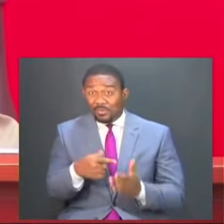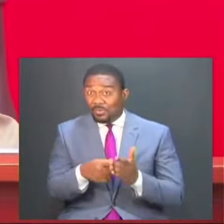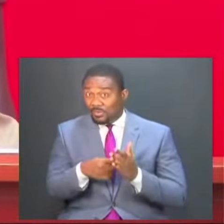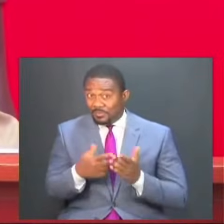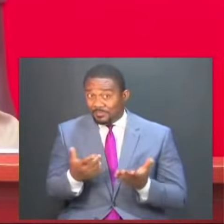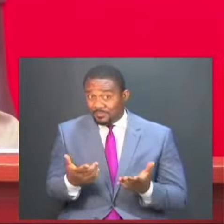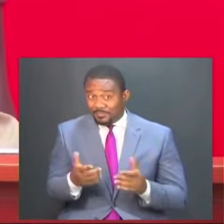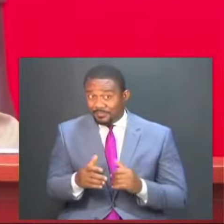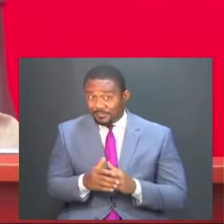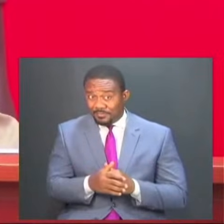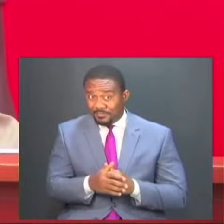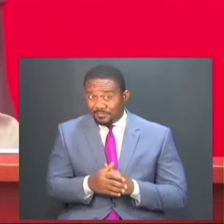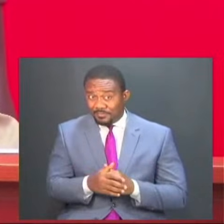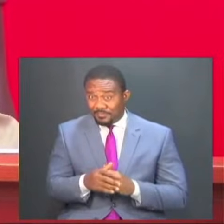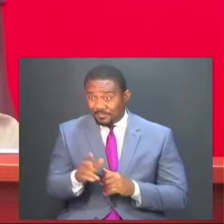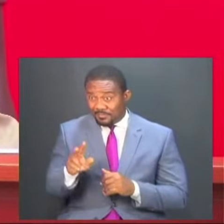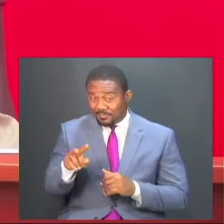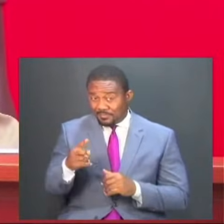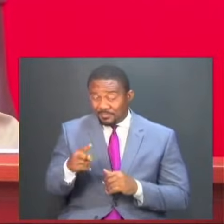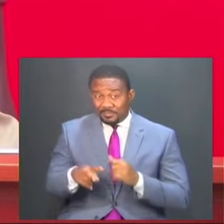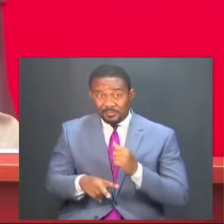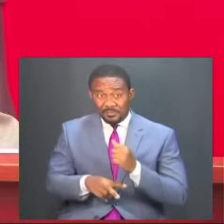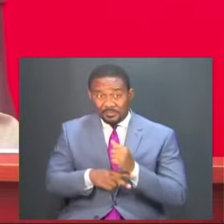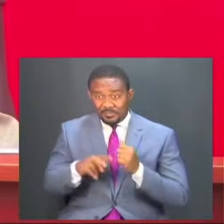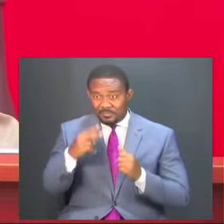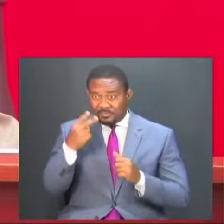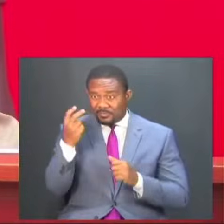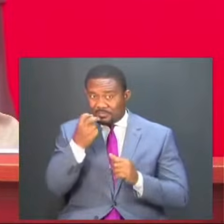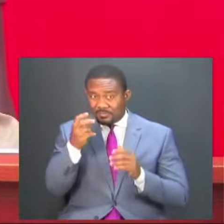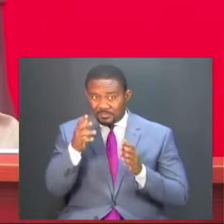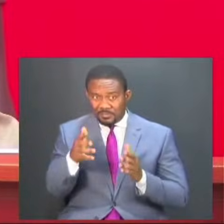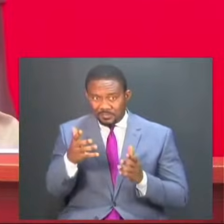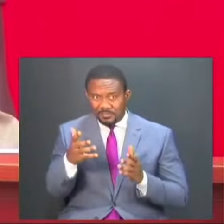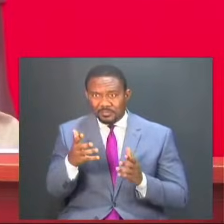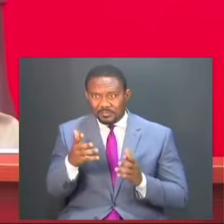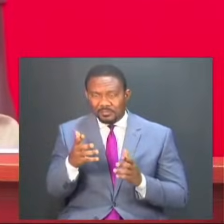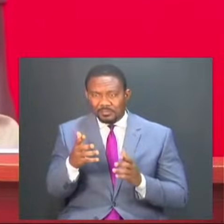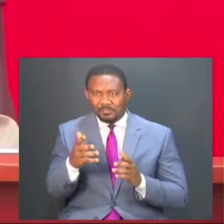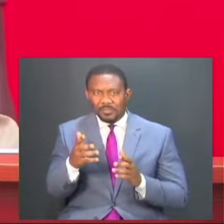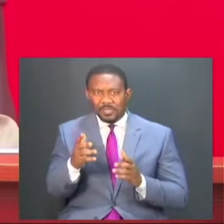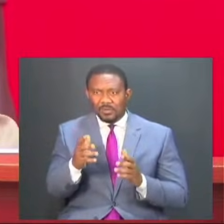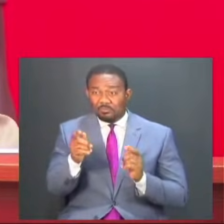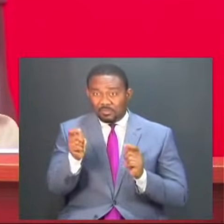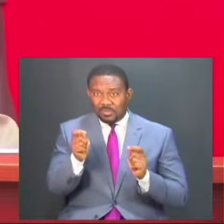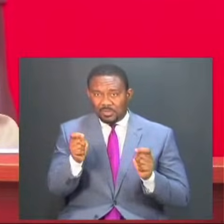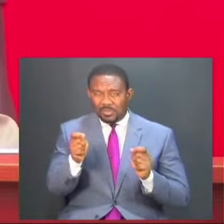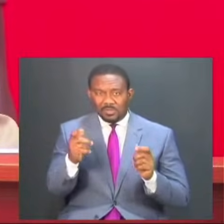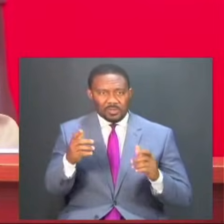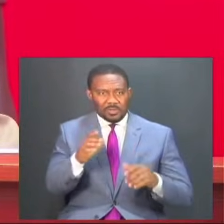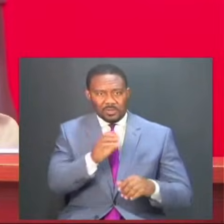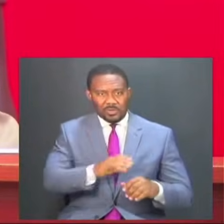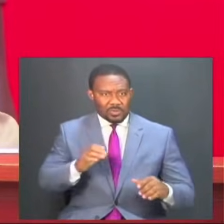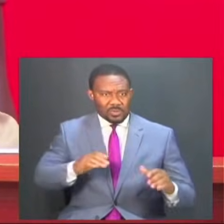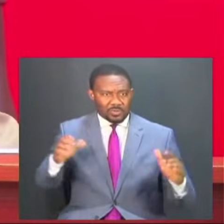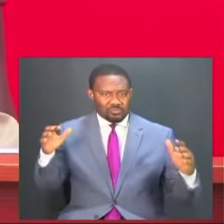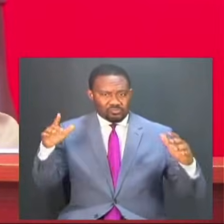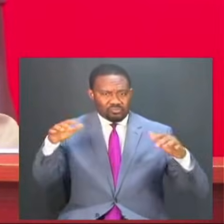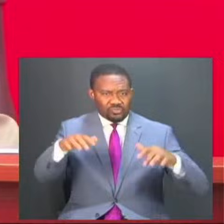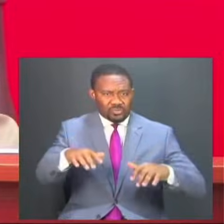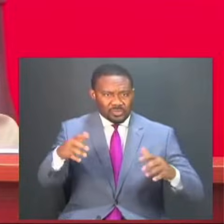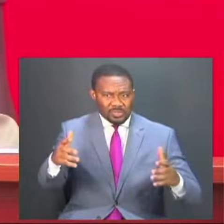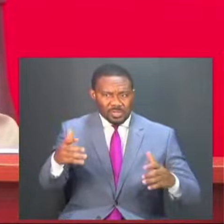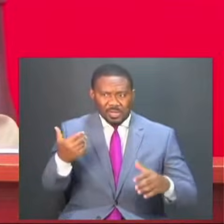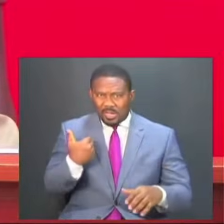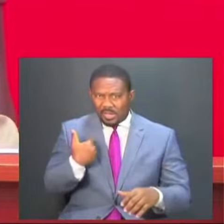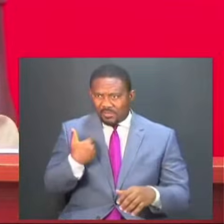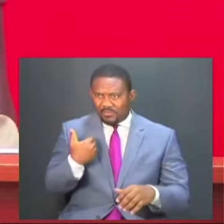the second Deputy Speaker takes the committee of the whole, because I have a committee meeting